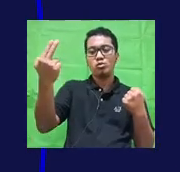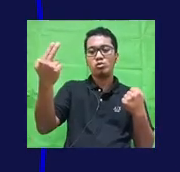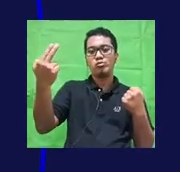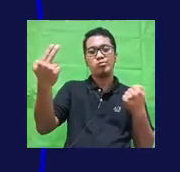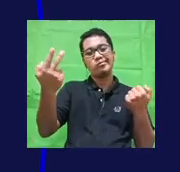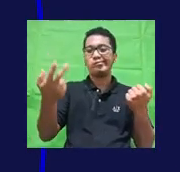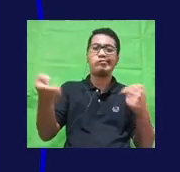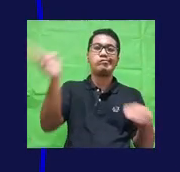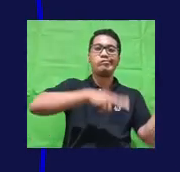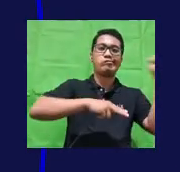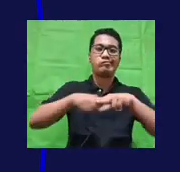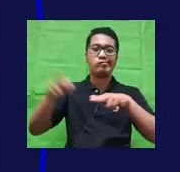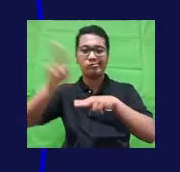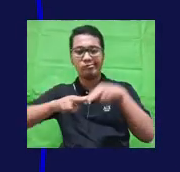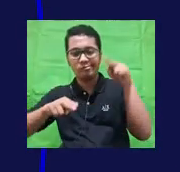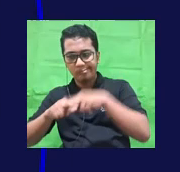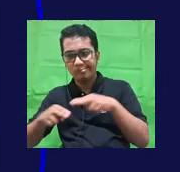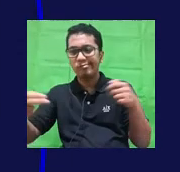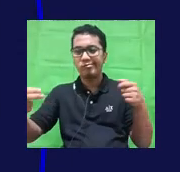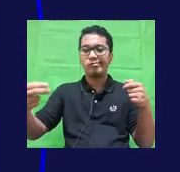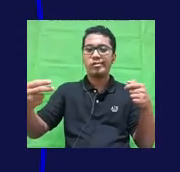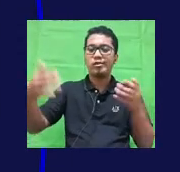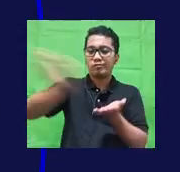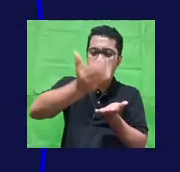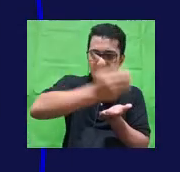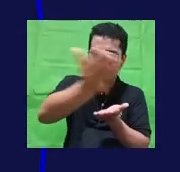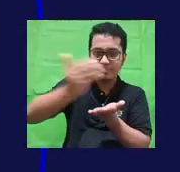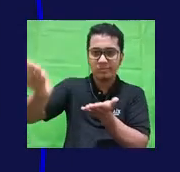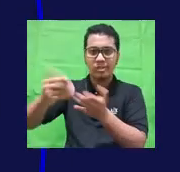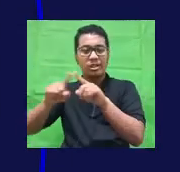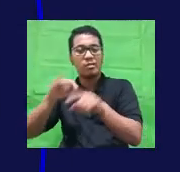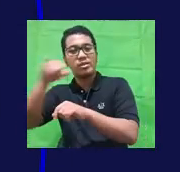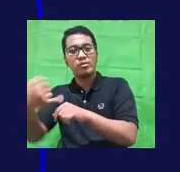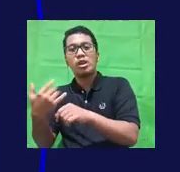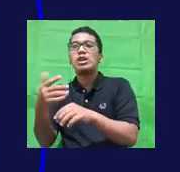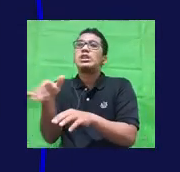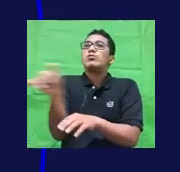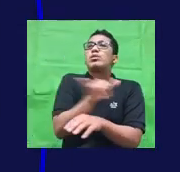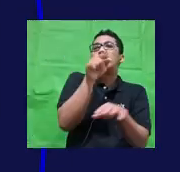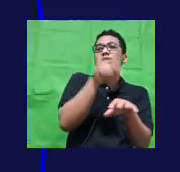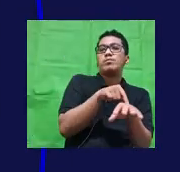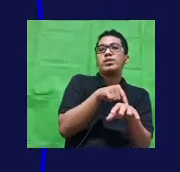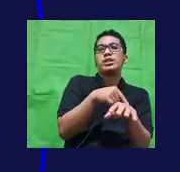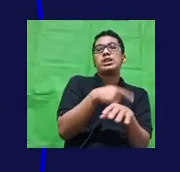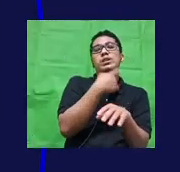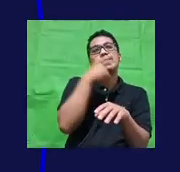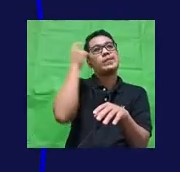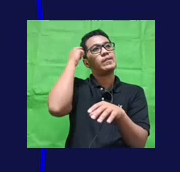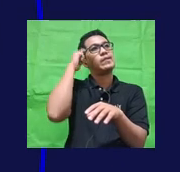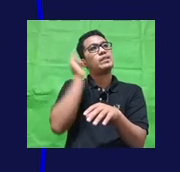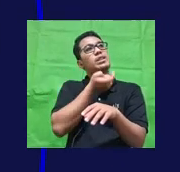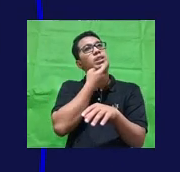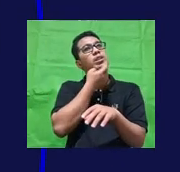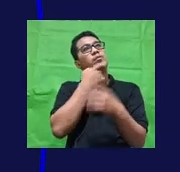as a collective, but at the same time, the important thing about doing this project with